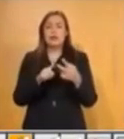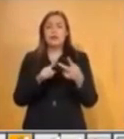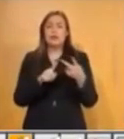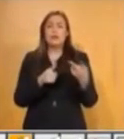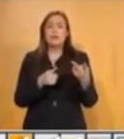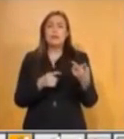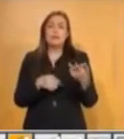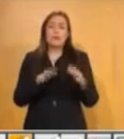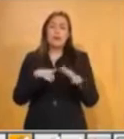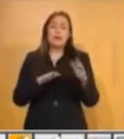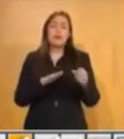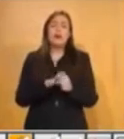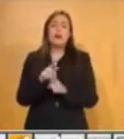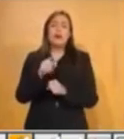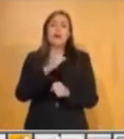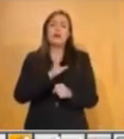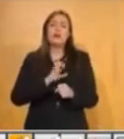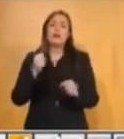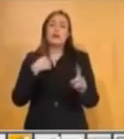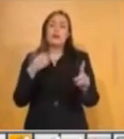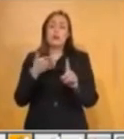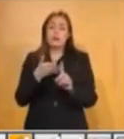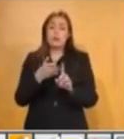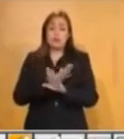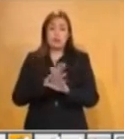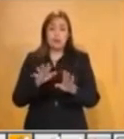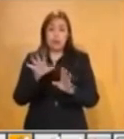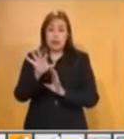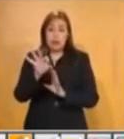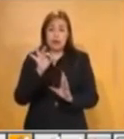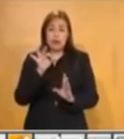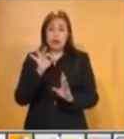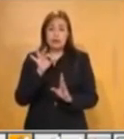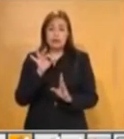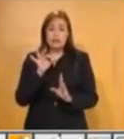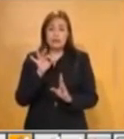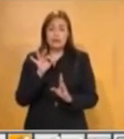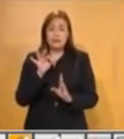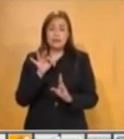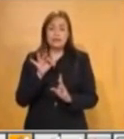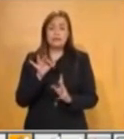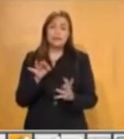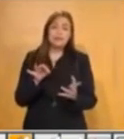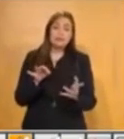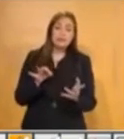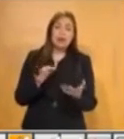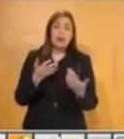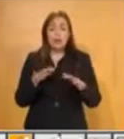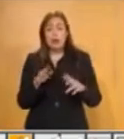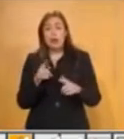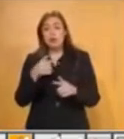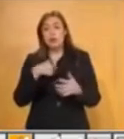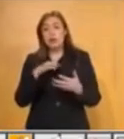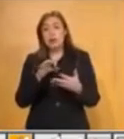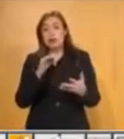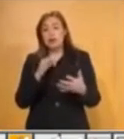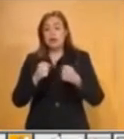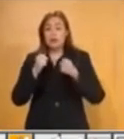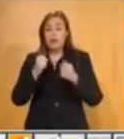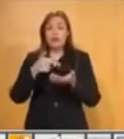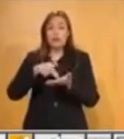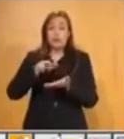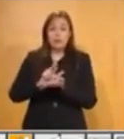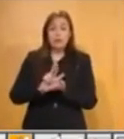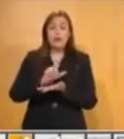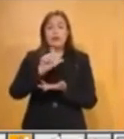of genre. Then, when you have your genre, if you say that you like maybe a superhero, okay, then decide